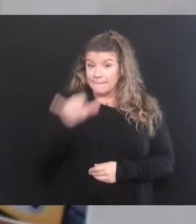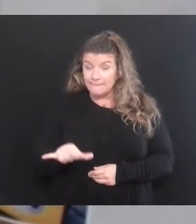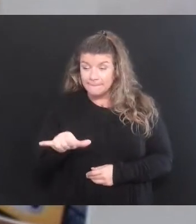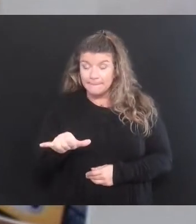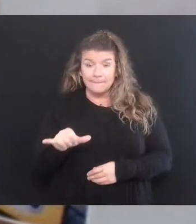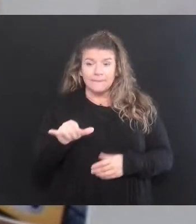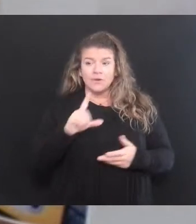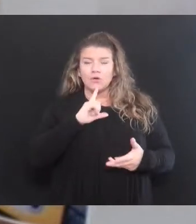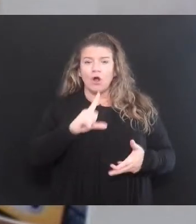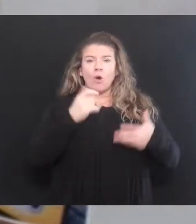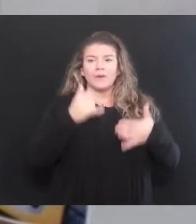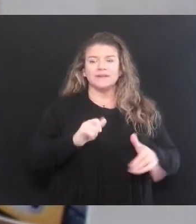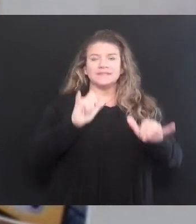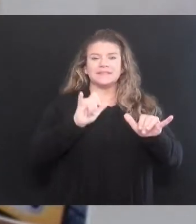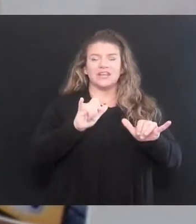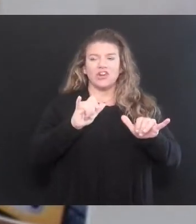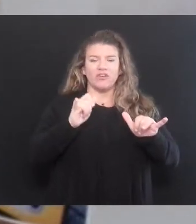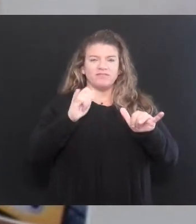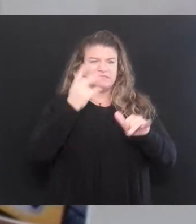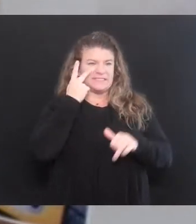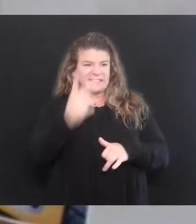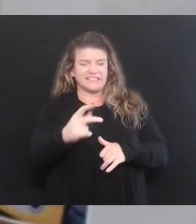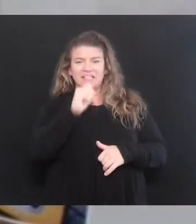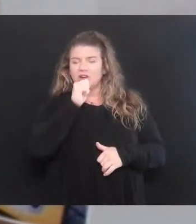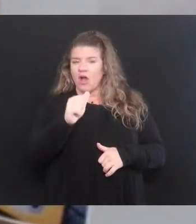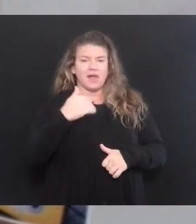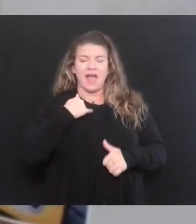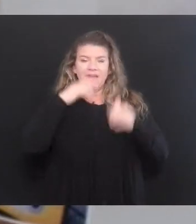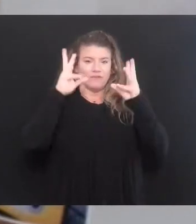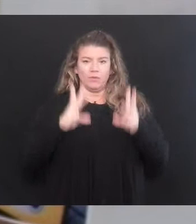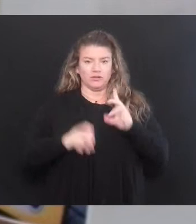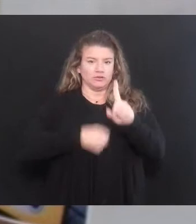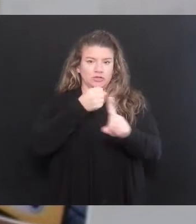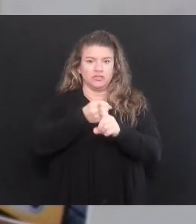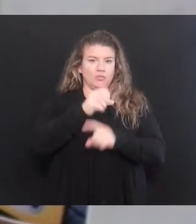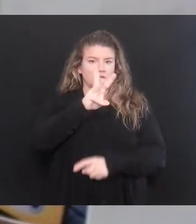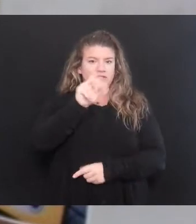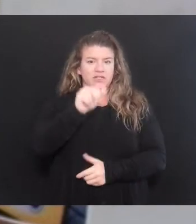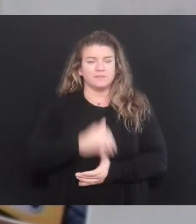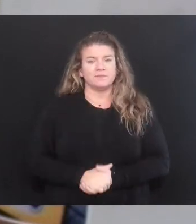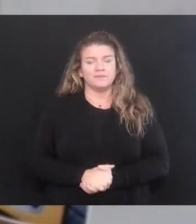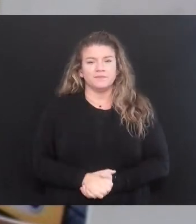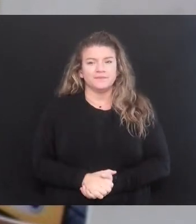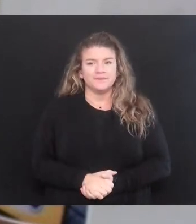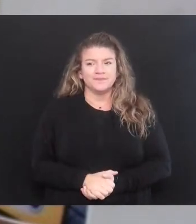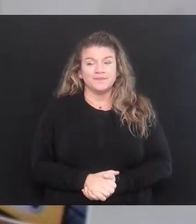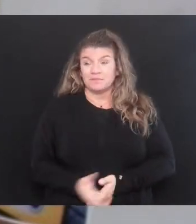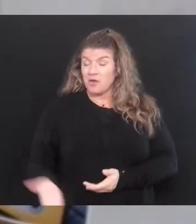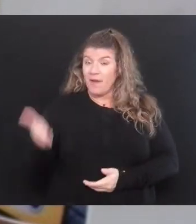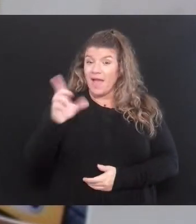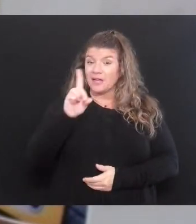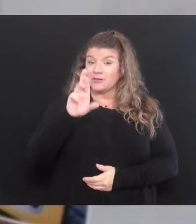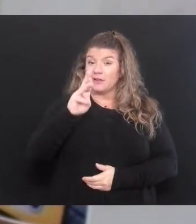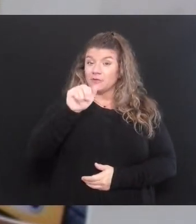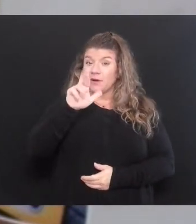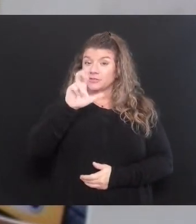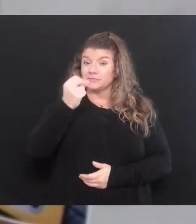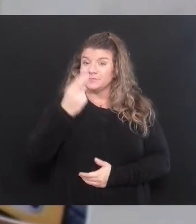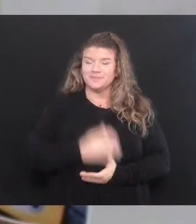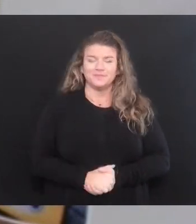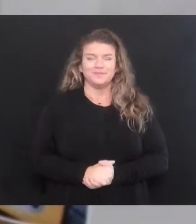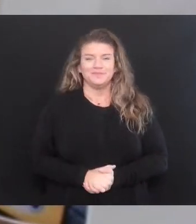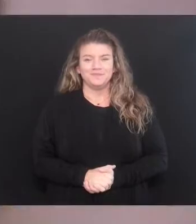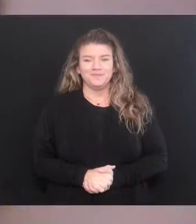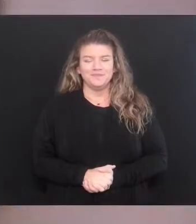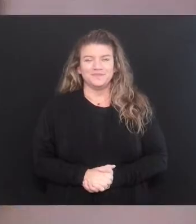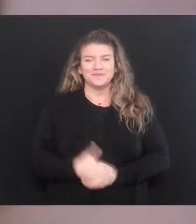we still kind of thinking that there's not going to be a winter surge in West Virginia? Thank you. Dr. Marsh, please go.